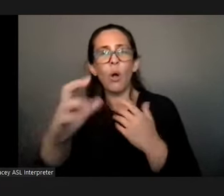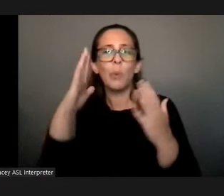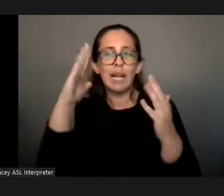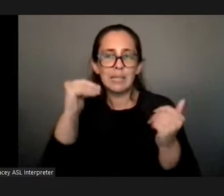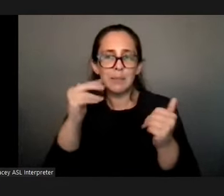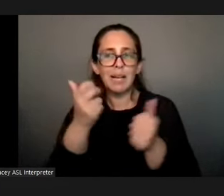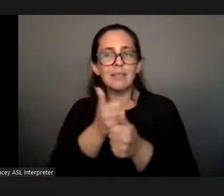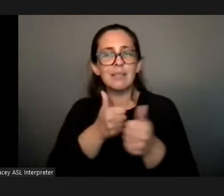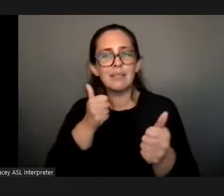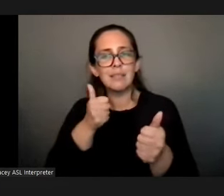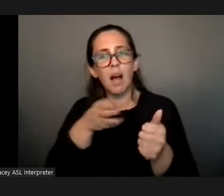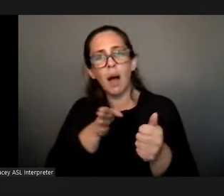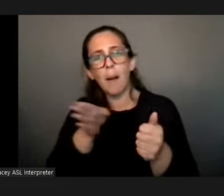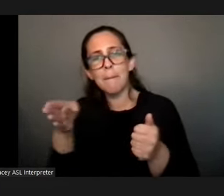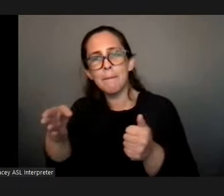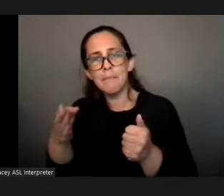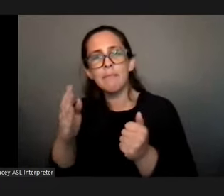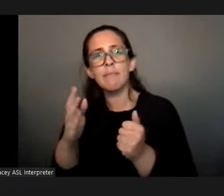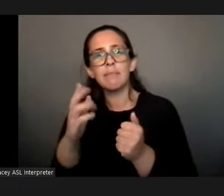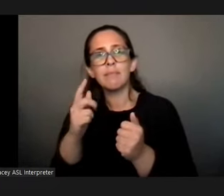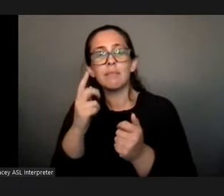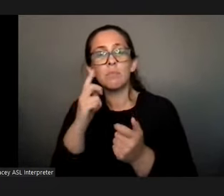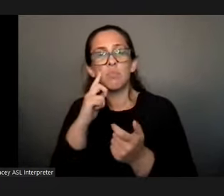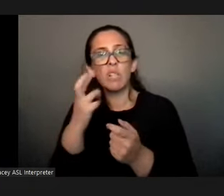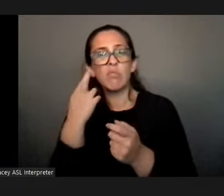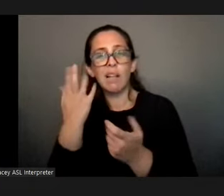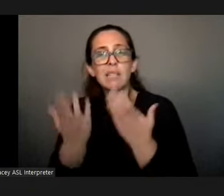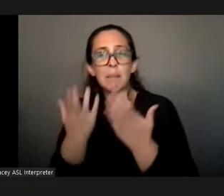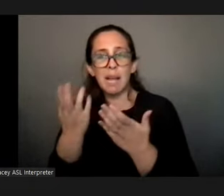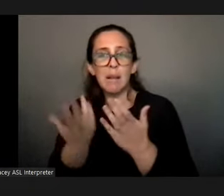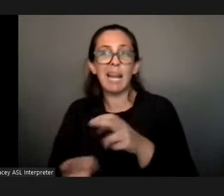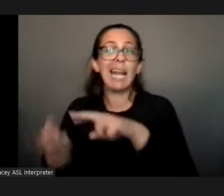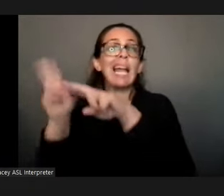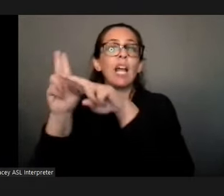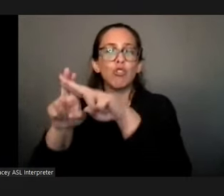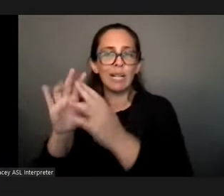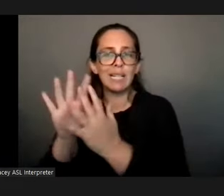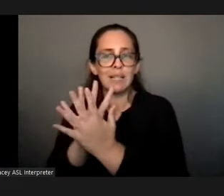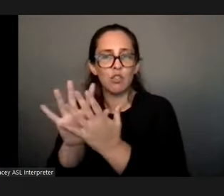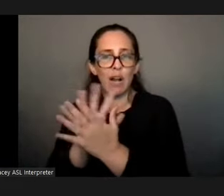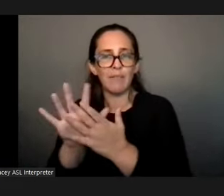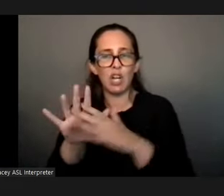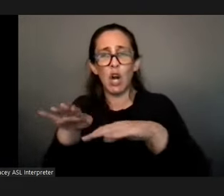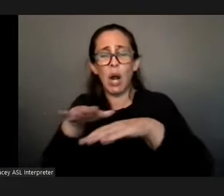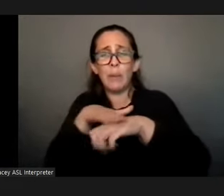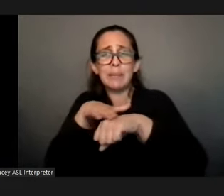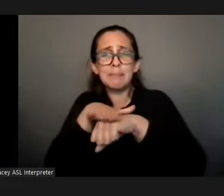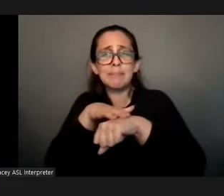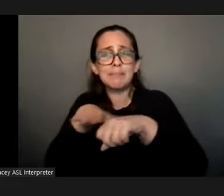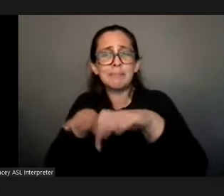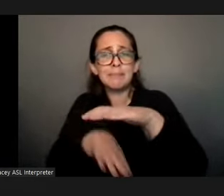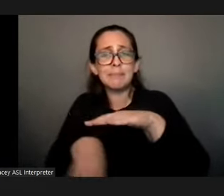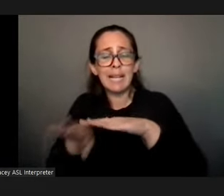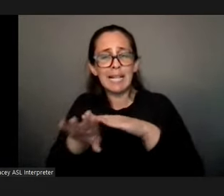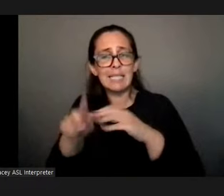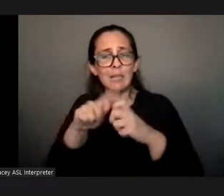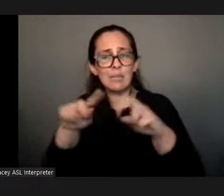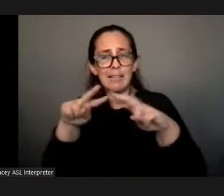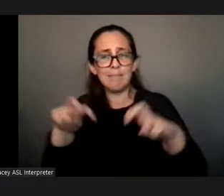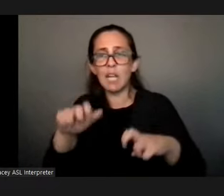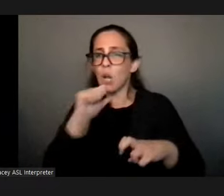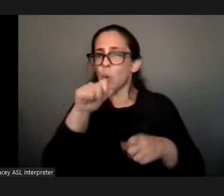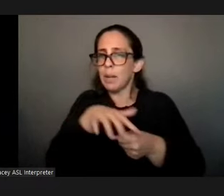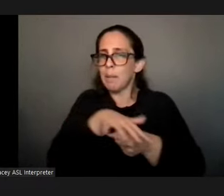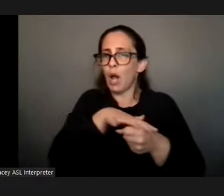highway system that could result in more than a nominal increase in traffic. Preliminary analysis suggests this change in traffic would not occur on local